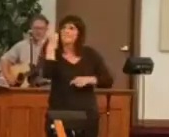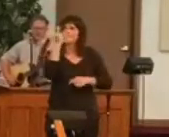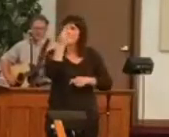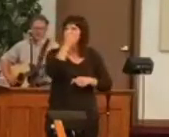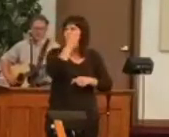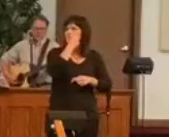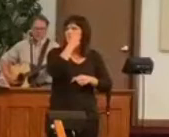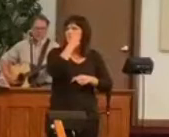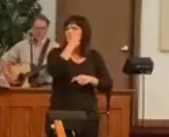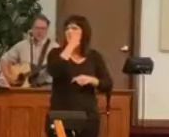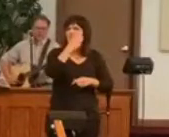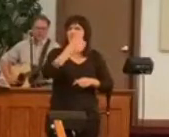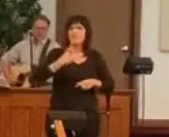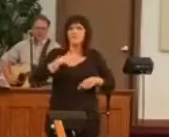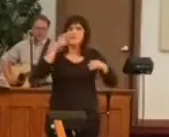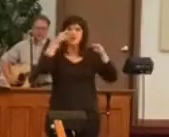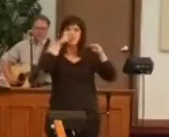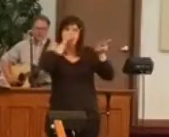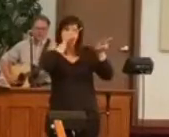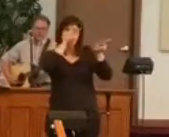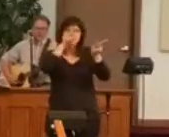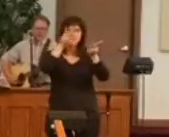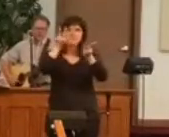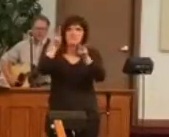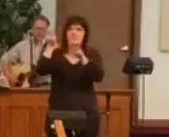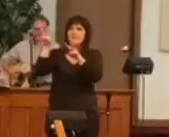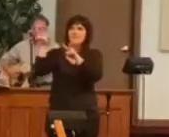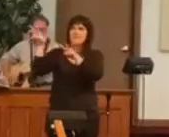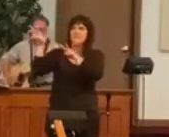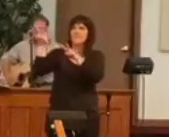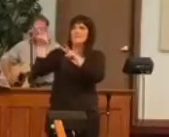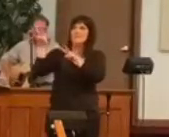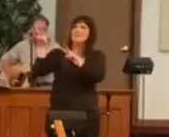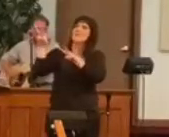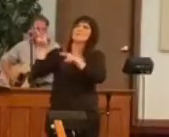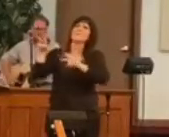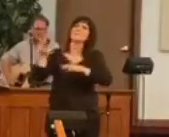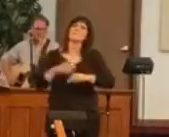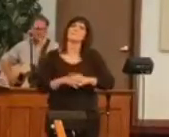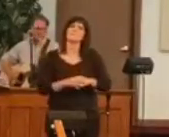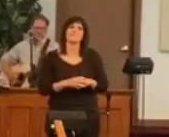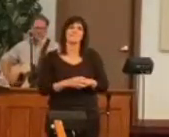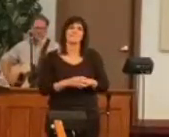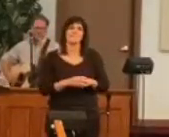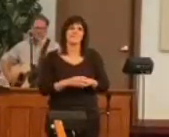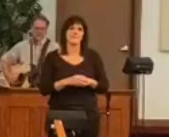Open my eyes, let me see